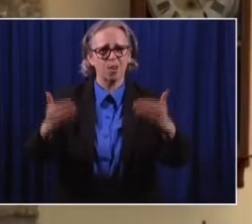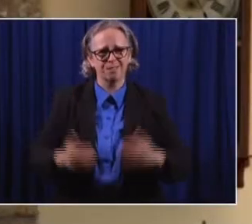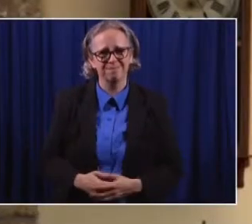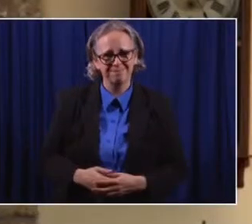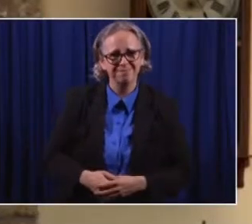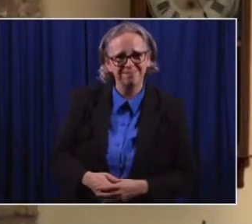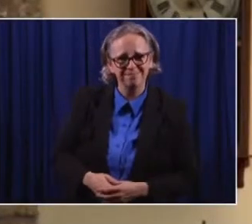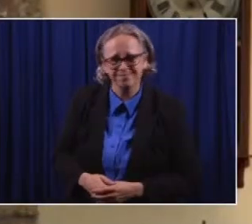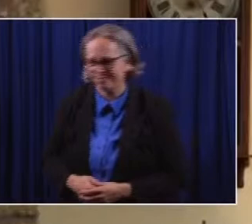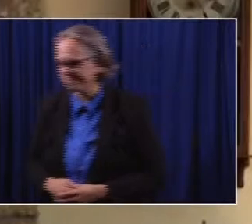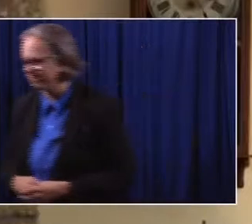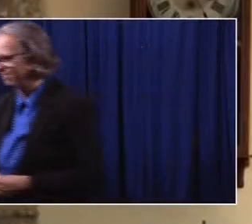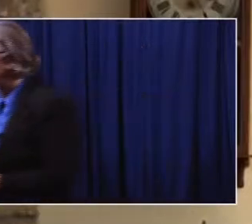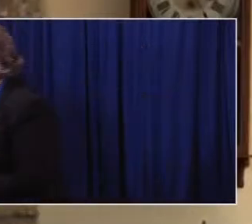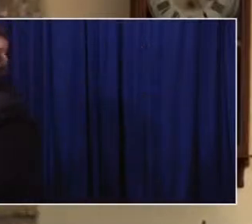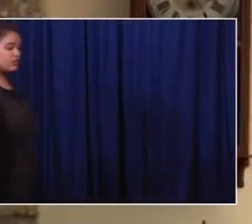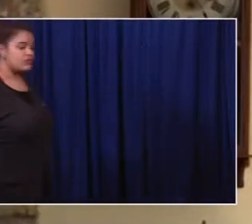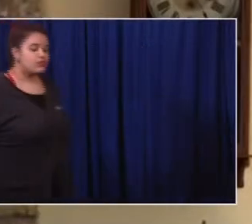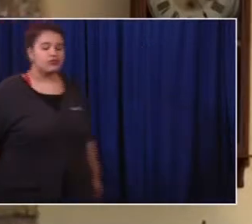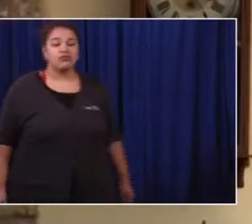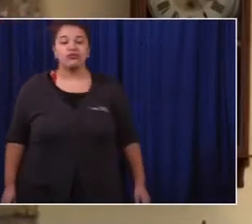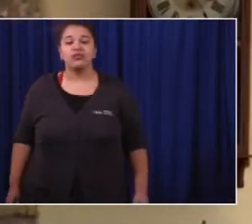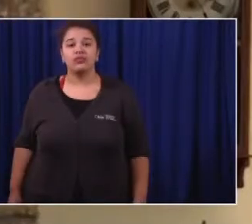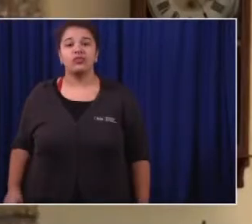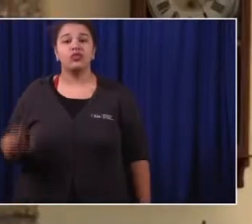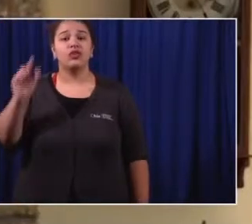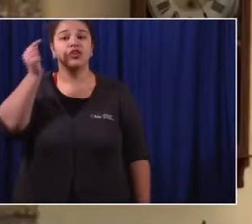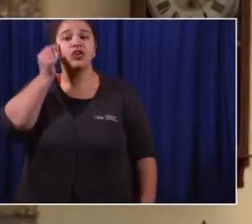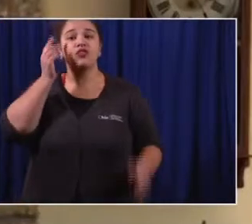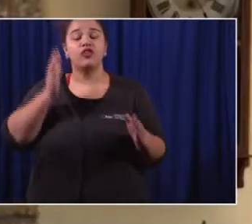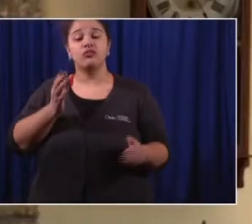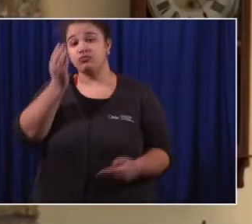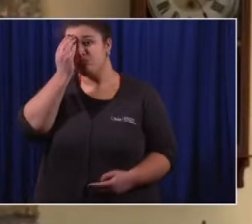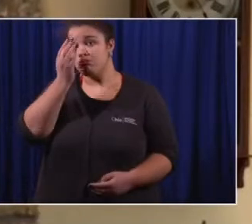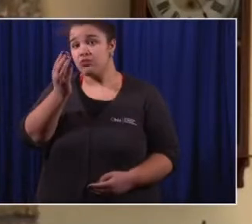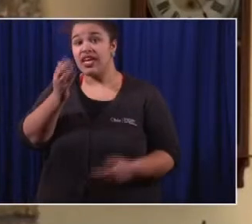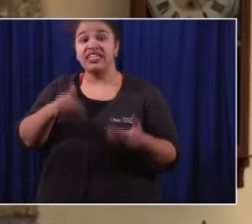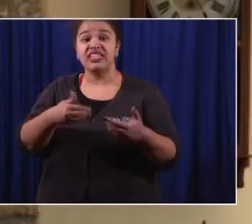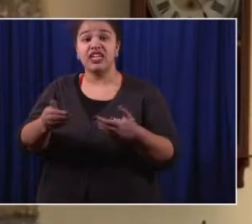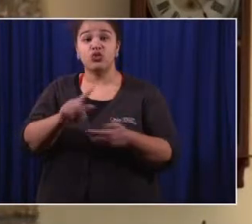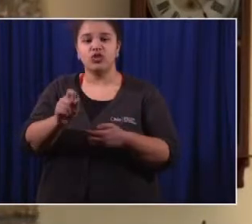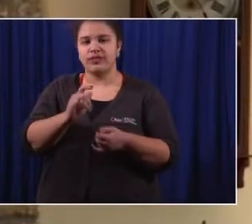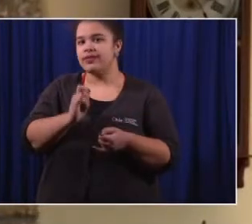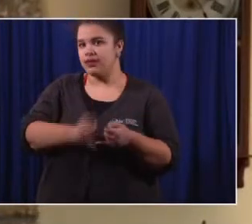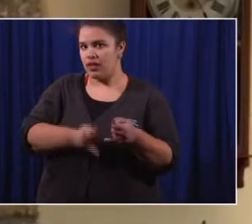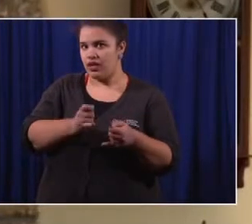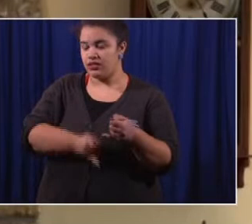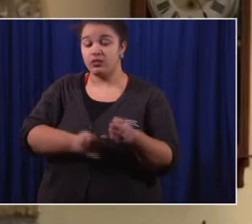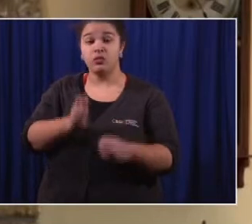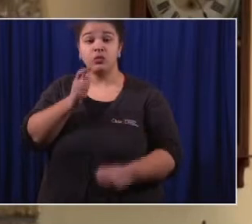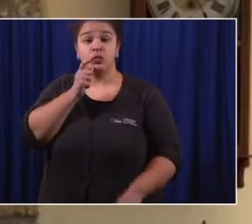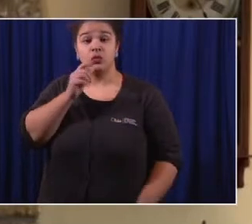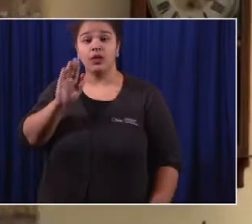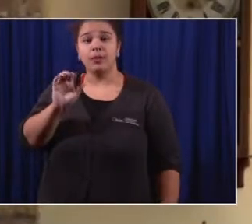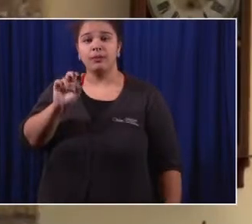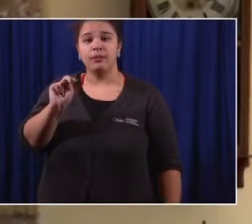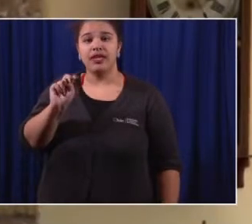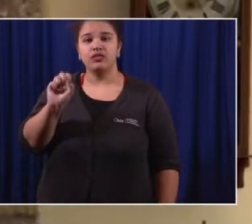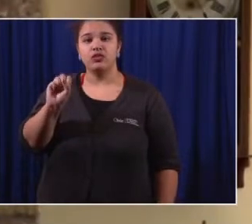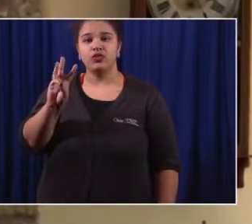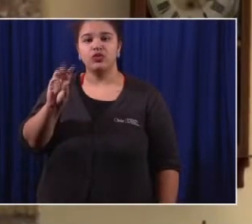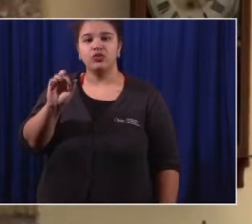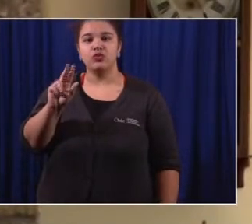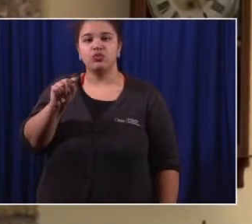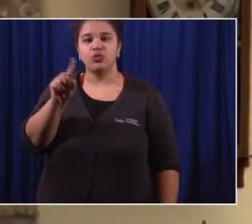Governor, next question will be the last question for today, and it belongs to Ben Schwartz from WCPO in Cincinnati. Hey, Ben.